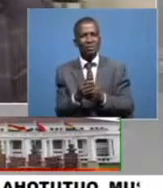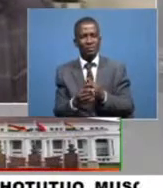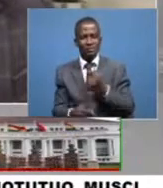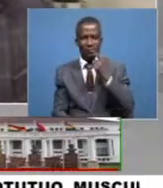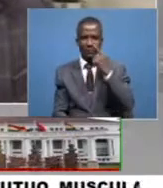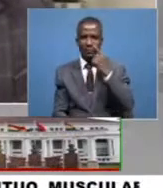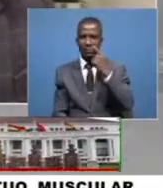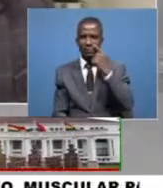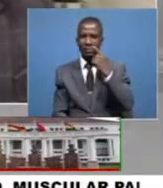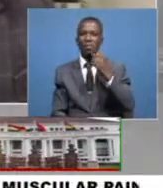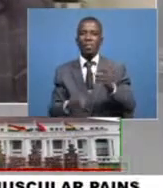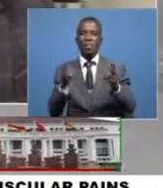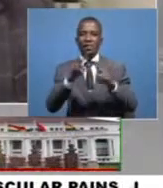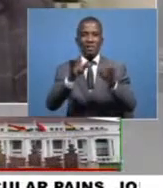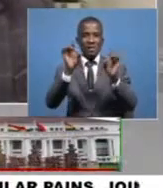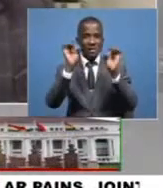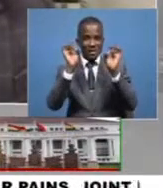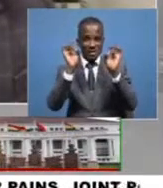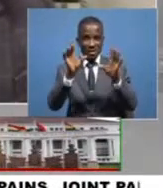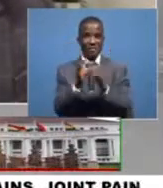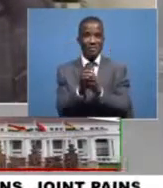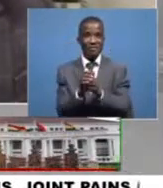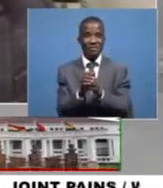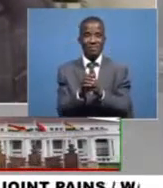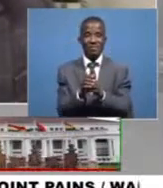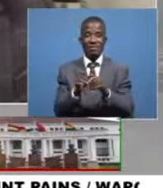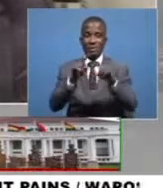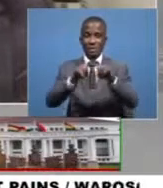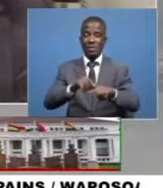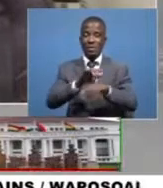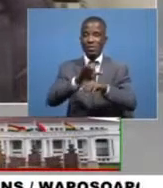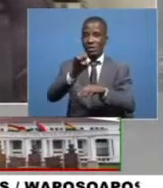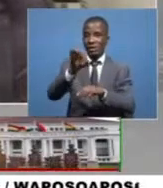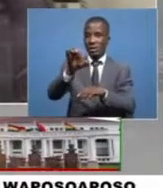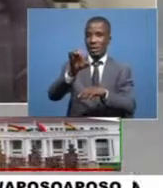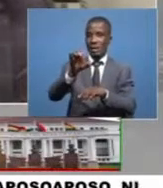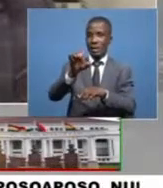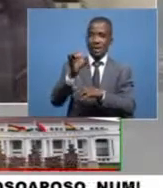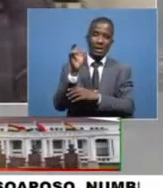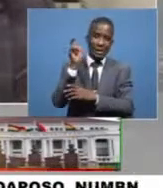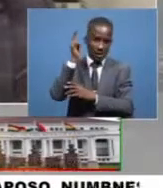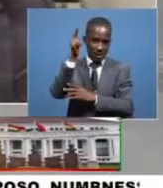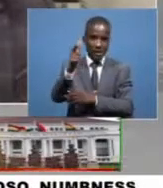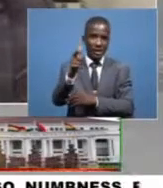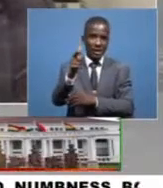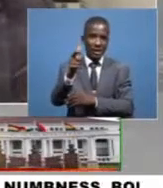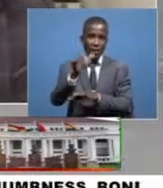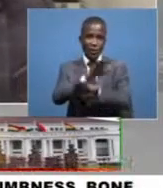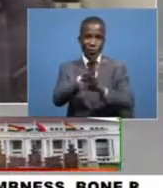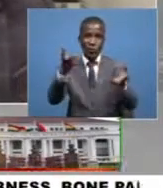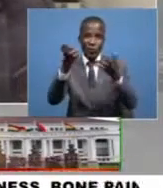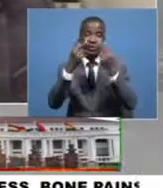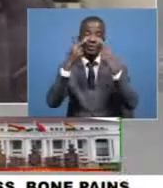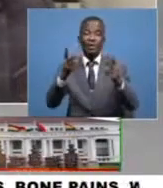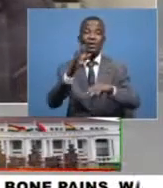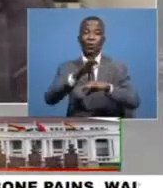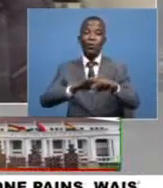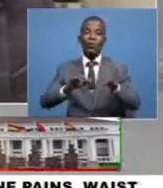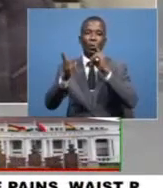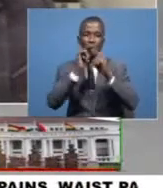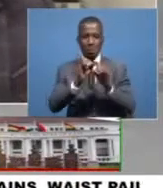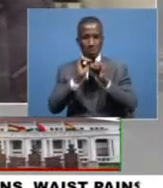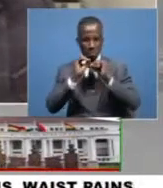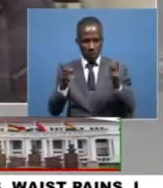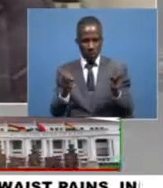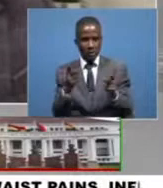It may be risky for a defendant in a civil suit generally to decide not to call evidence. But once again, it's all a question of strategy.